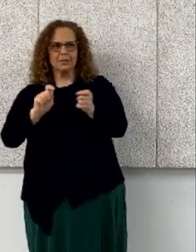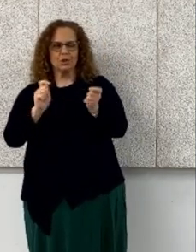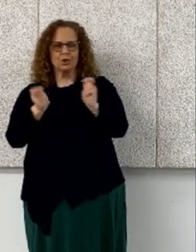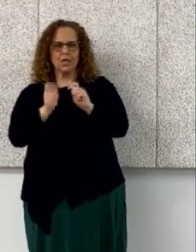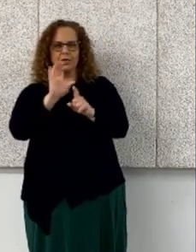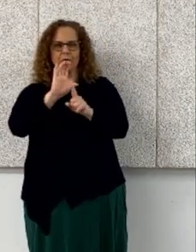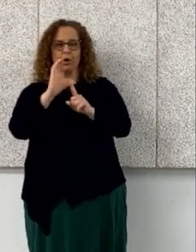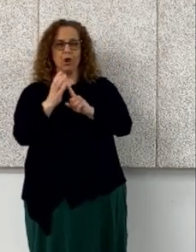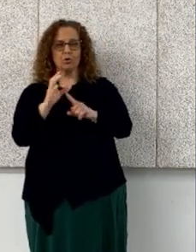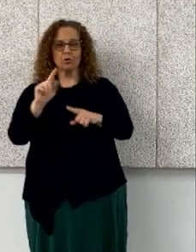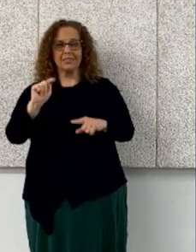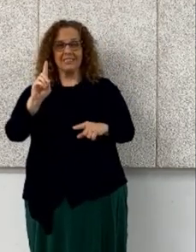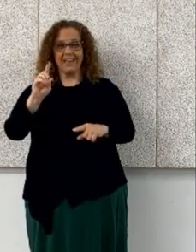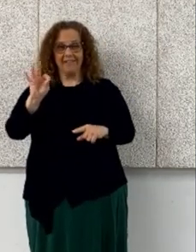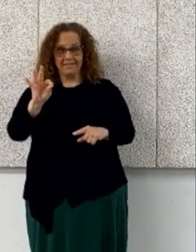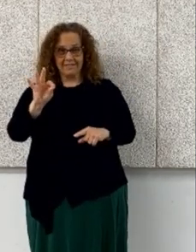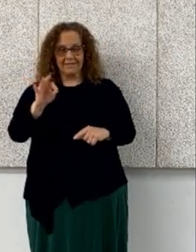TDF